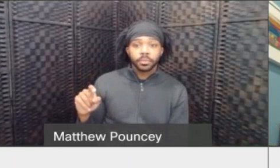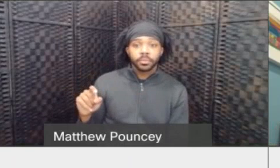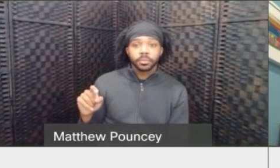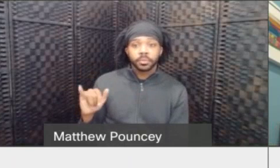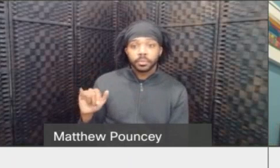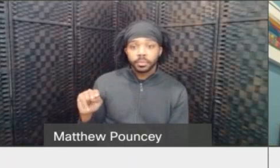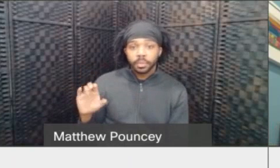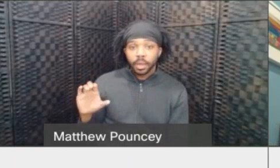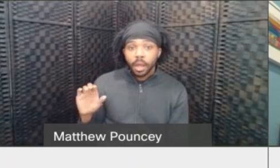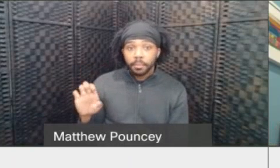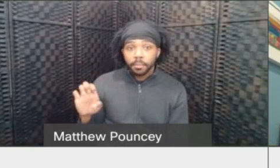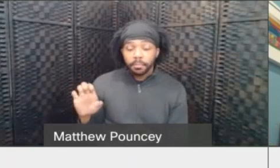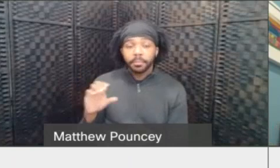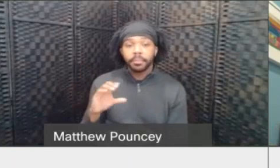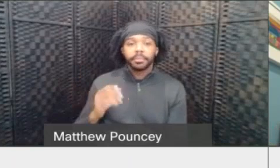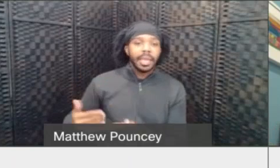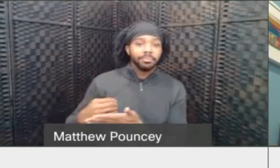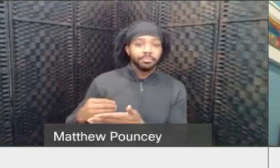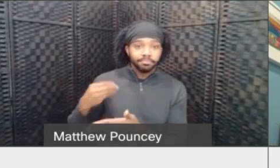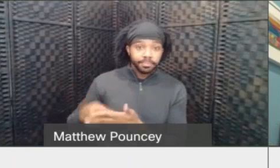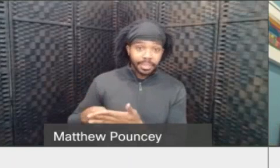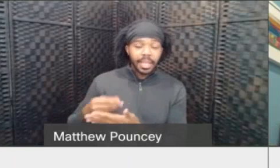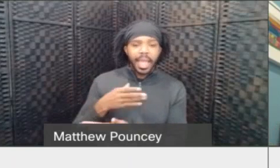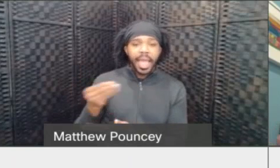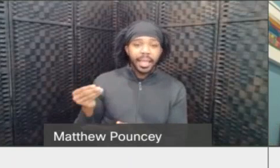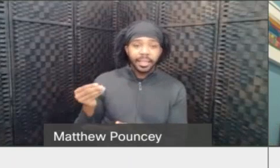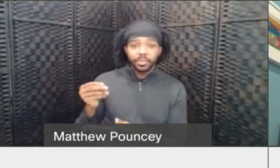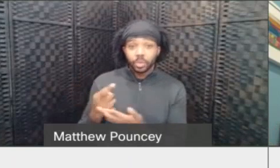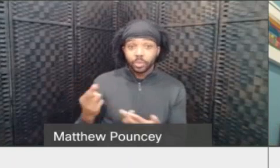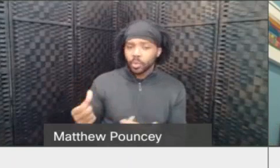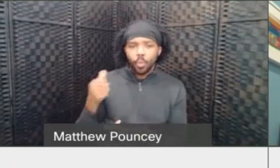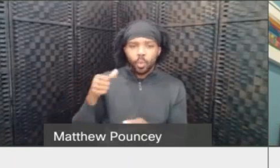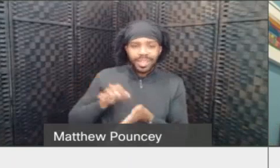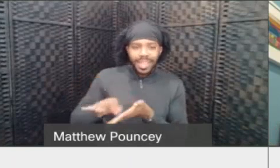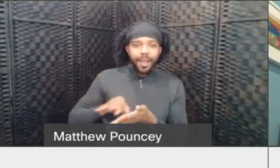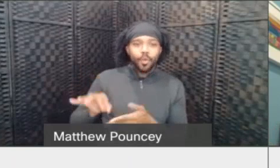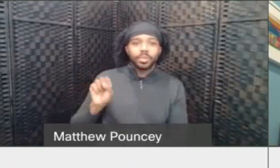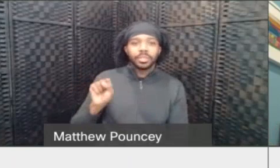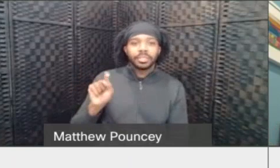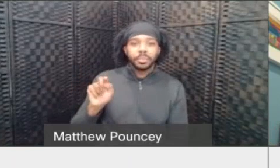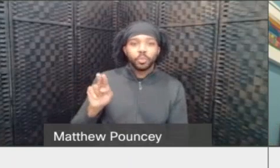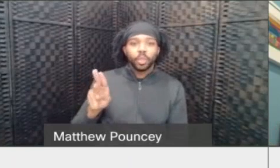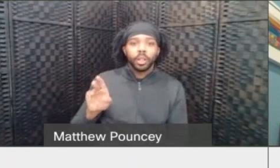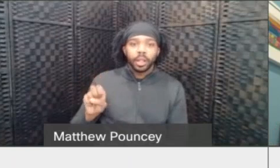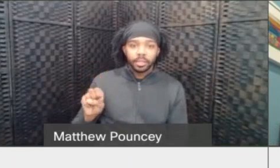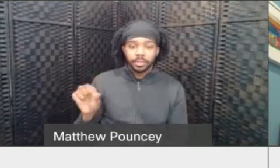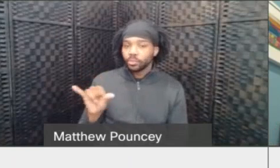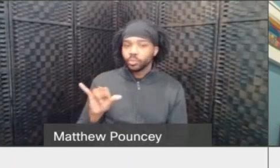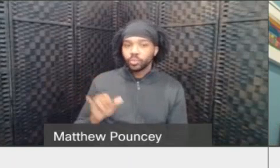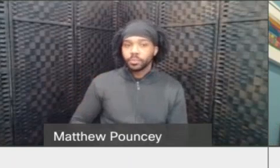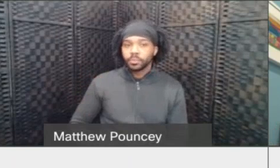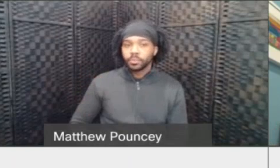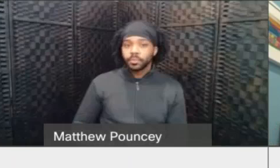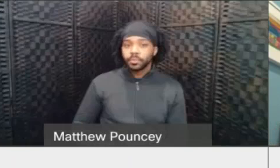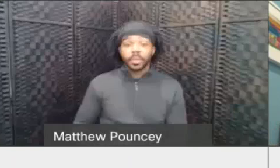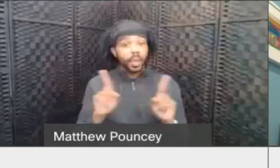income and resources will not count stimulus payments. However,